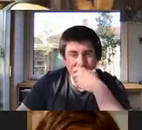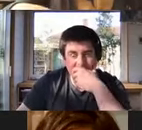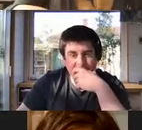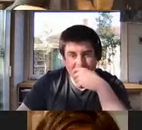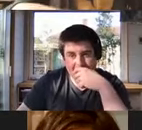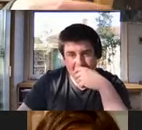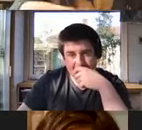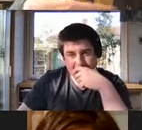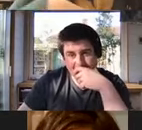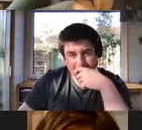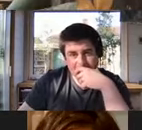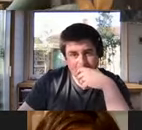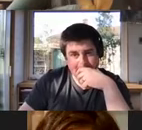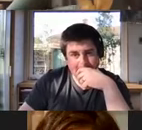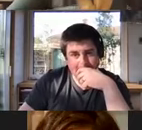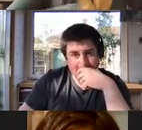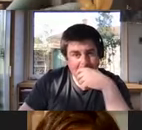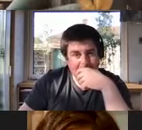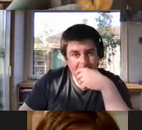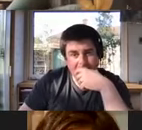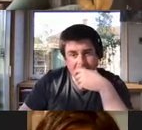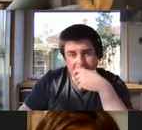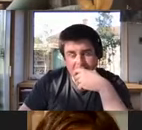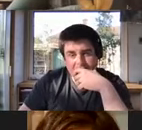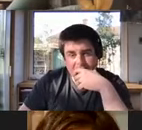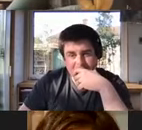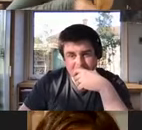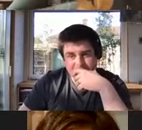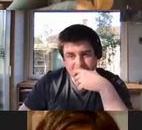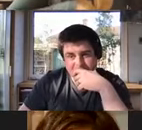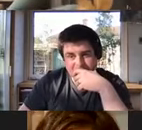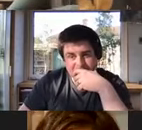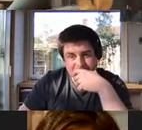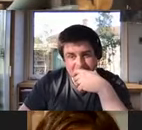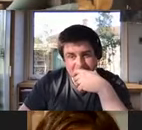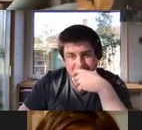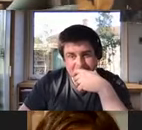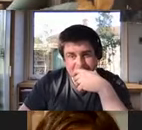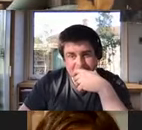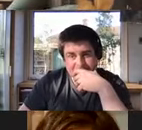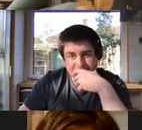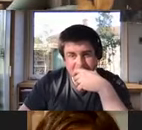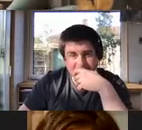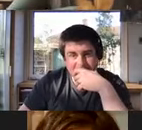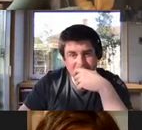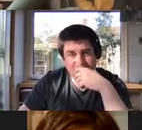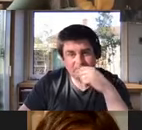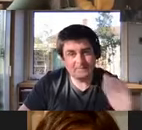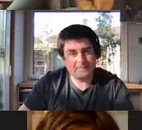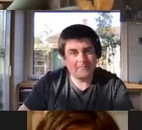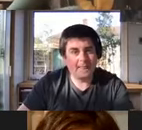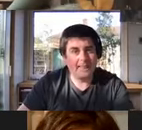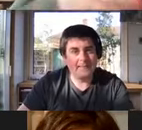colonialism. And within this remit, statements, you know, institutional statements and collective statements are